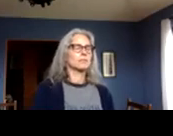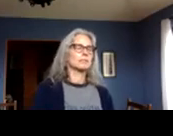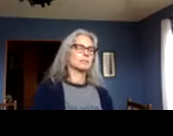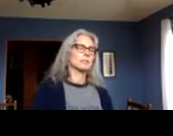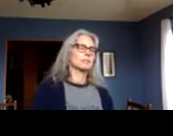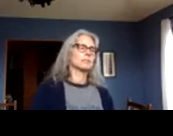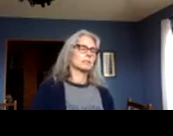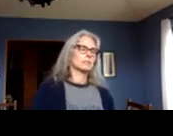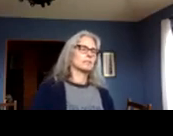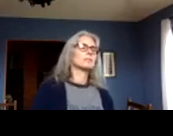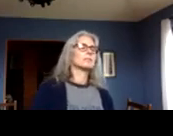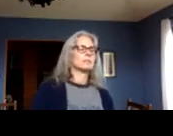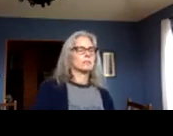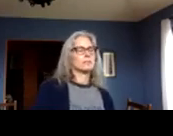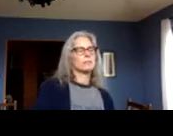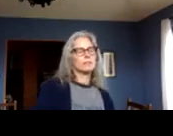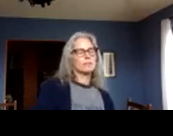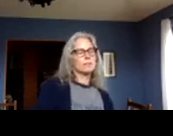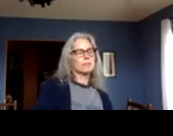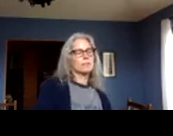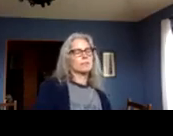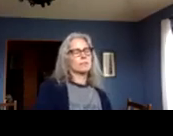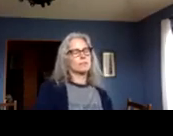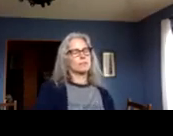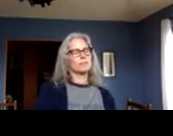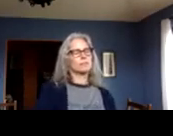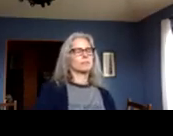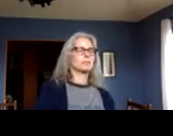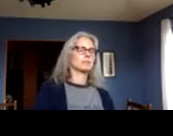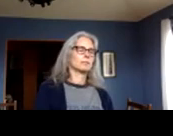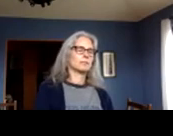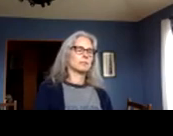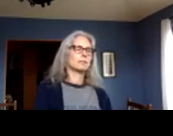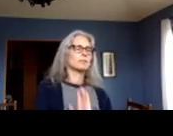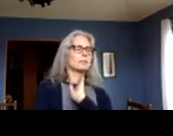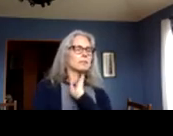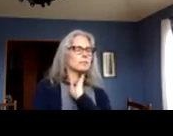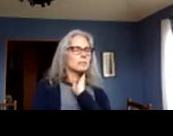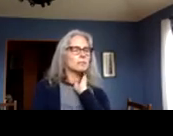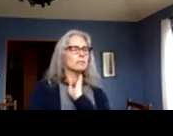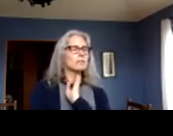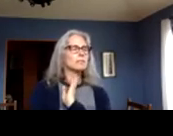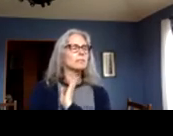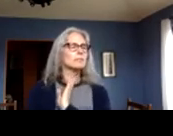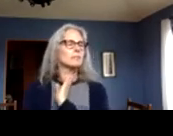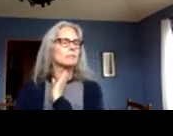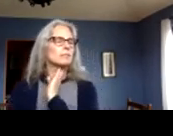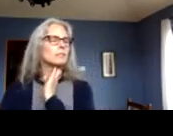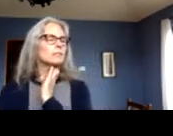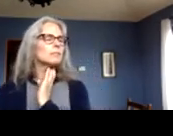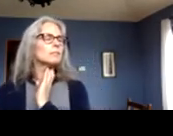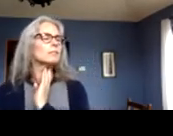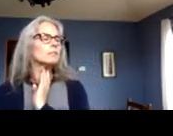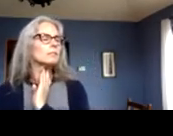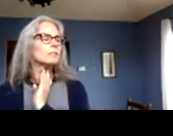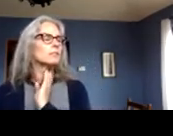create a modified version of an assignment just for that one student, I can reuse a post and reuse the assignment I already have, modify it as needed.